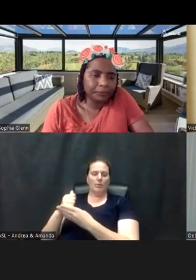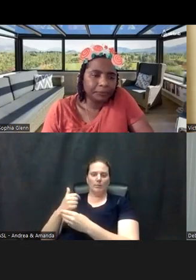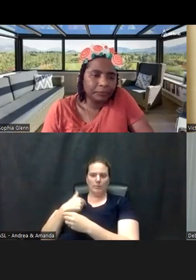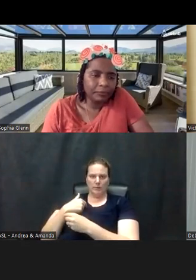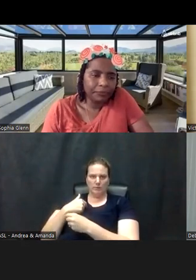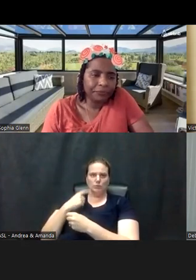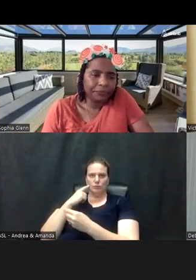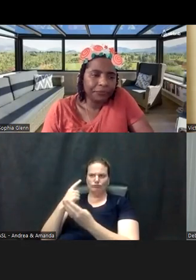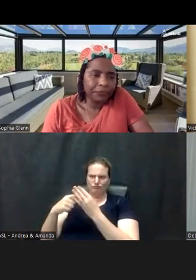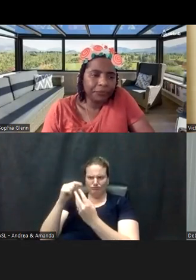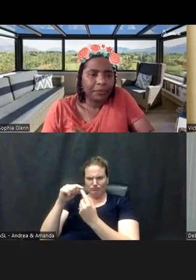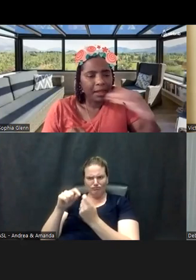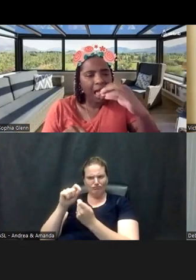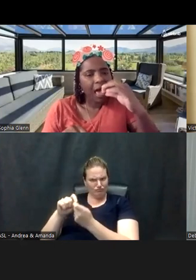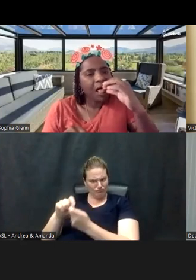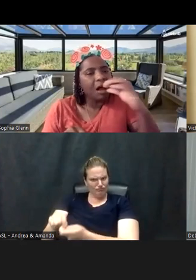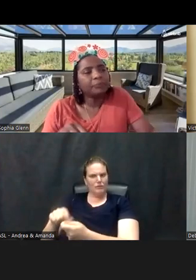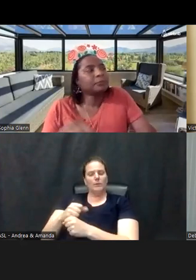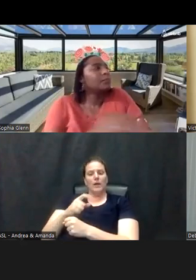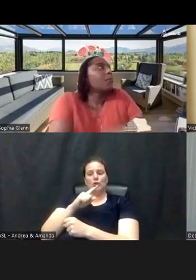some of the nitty gritty and make sure that we have